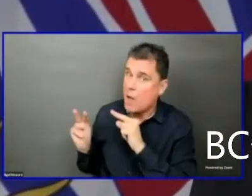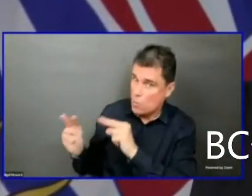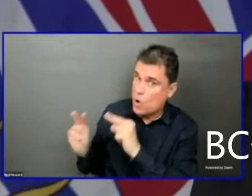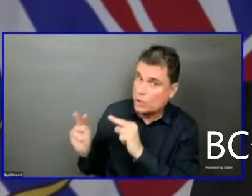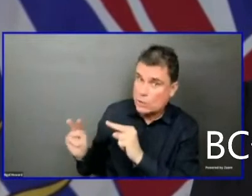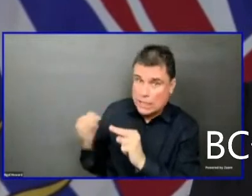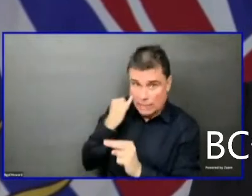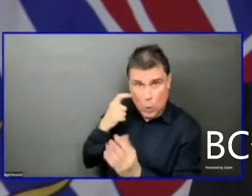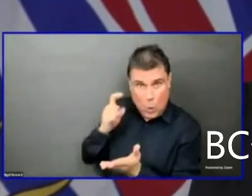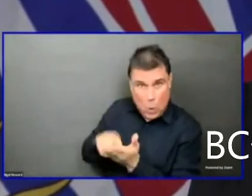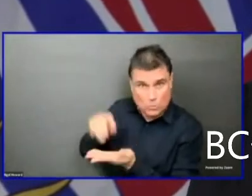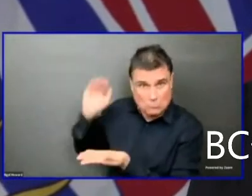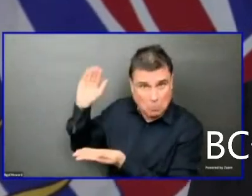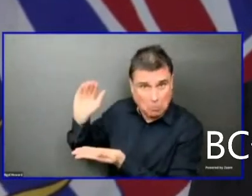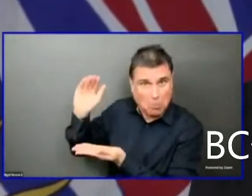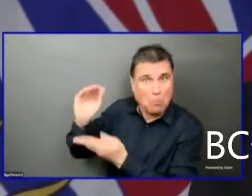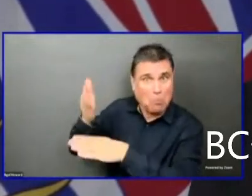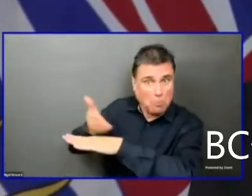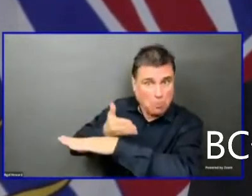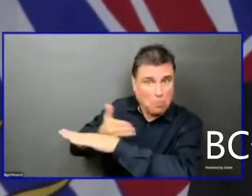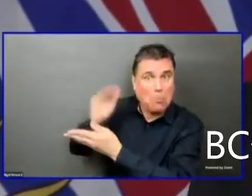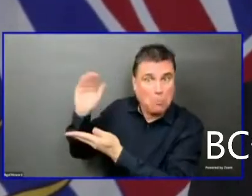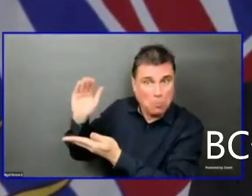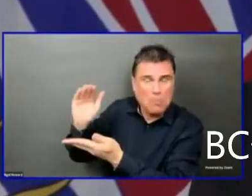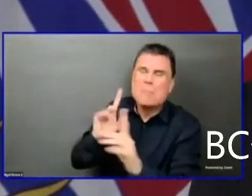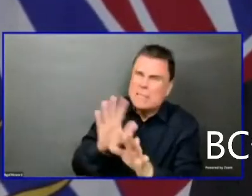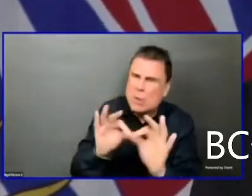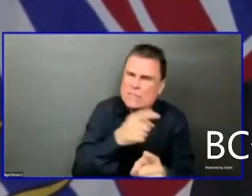have on right now to the end of